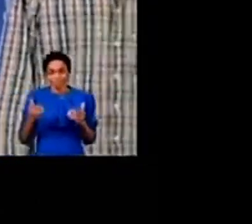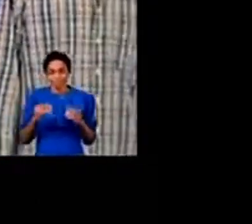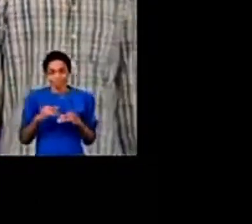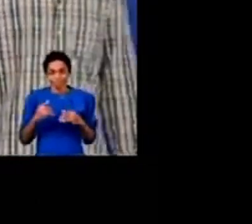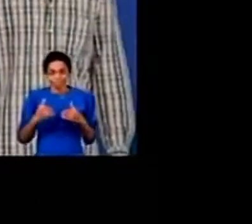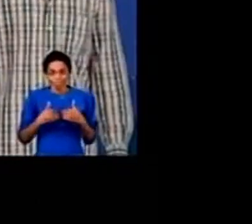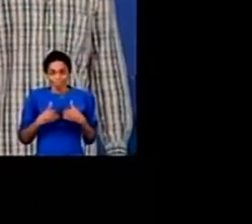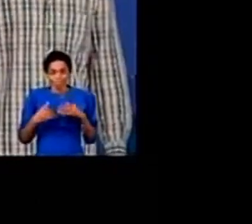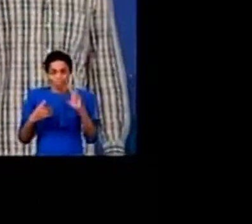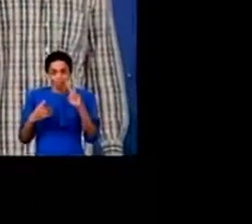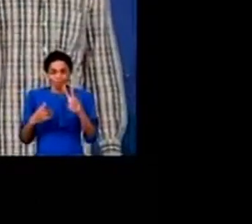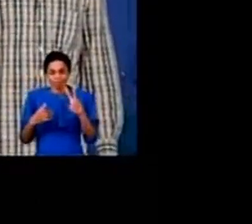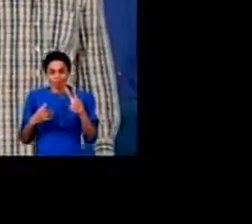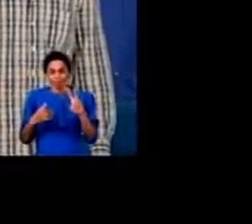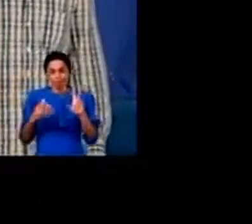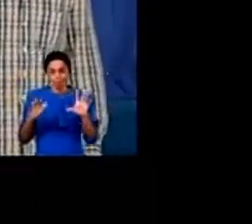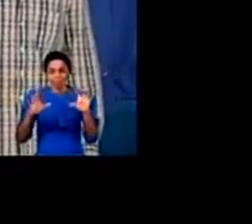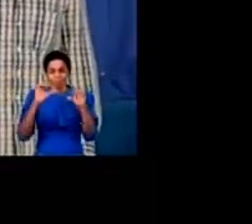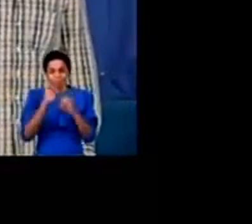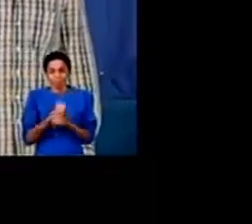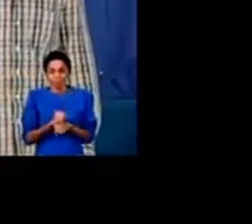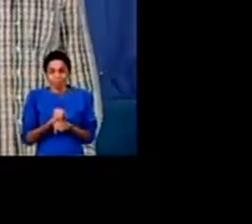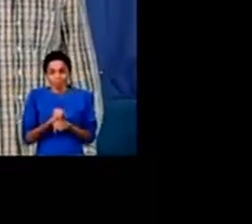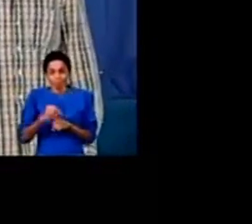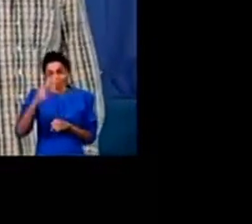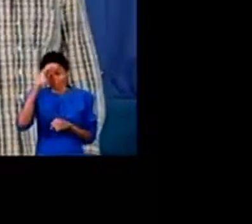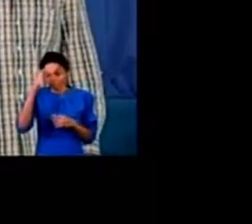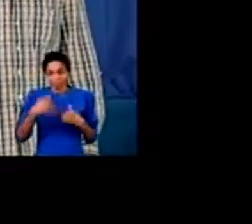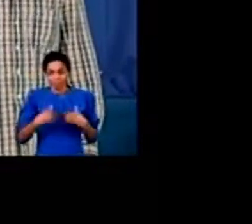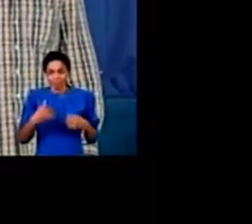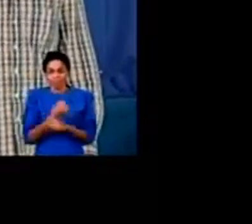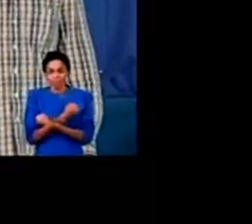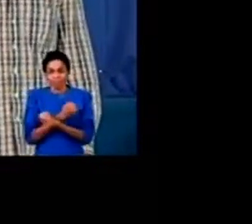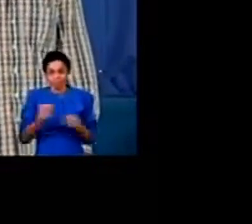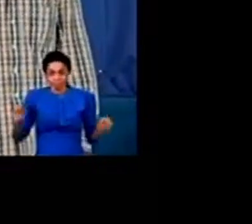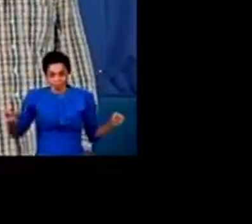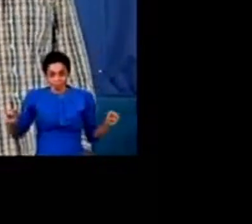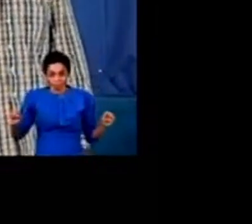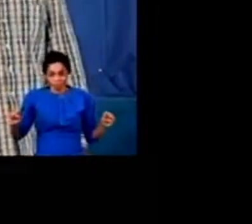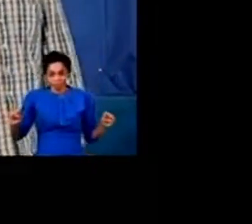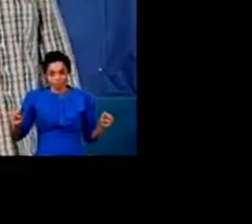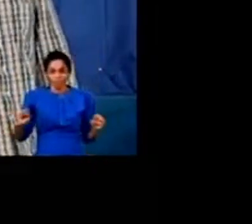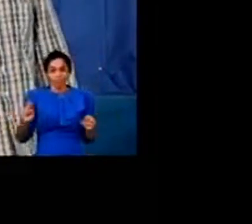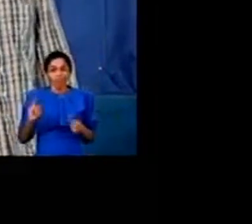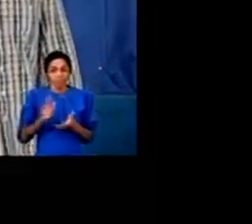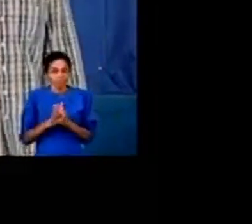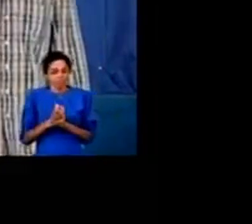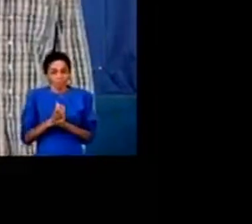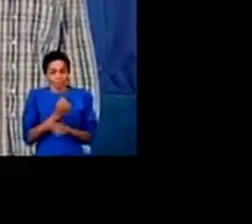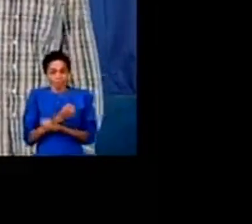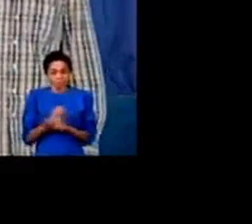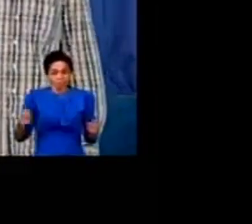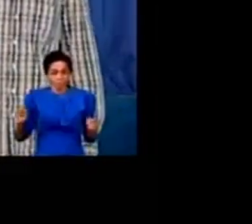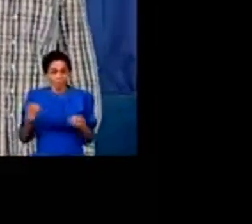delivered from substance and drug abuse for that long number of years. Praise the Lord.